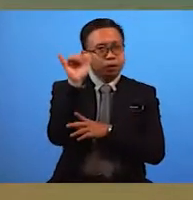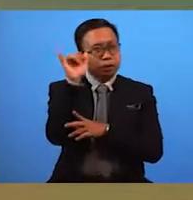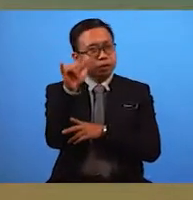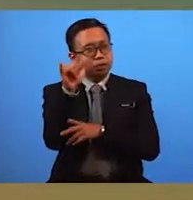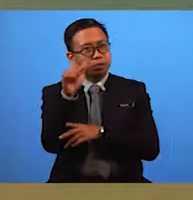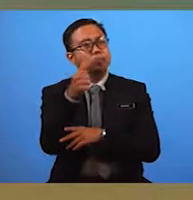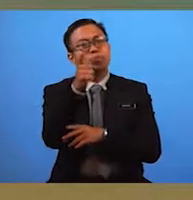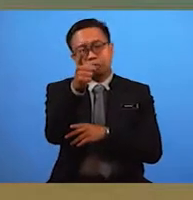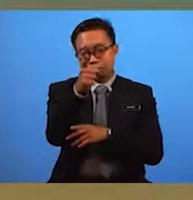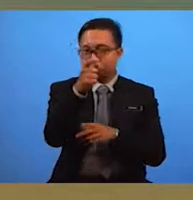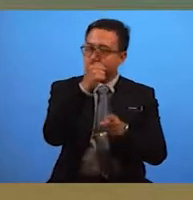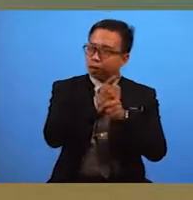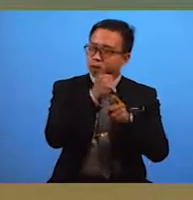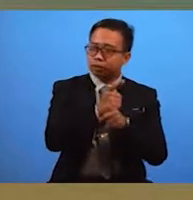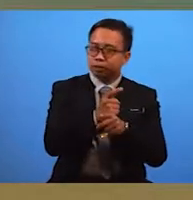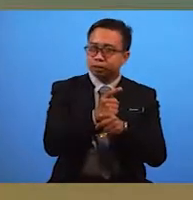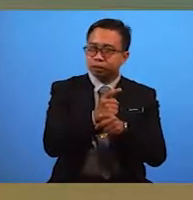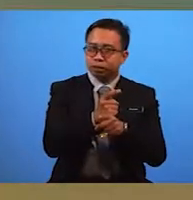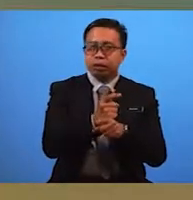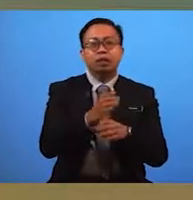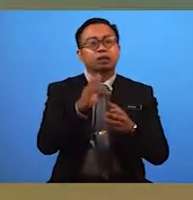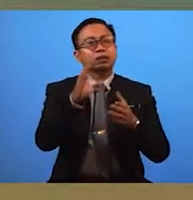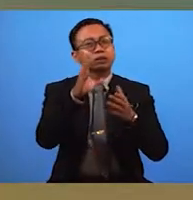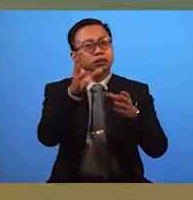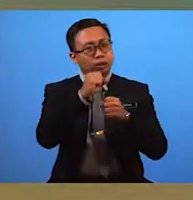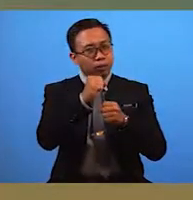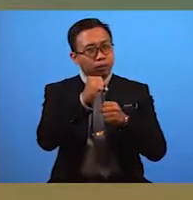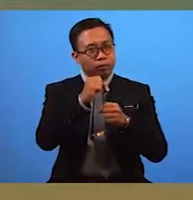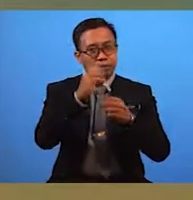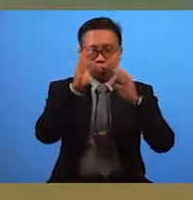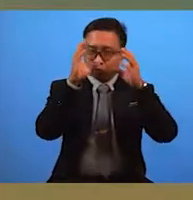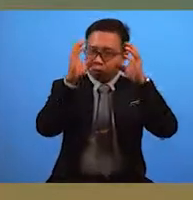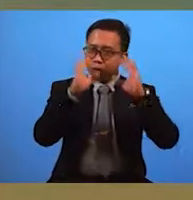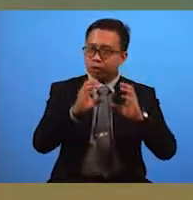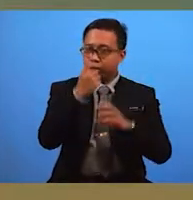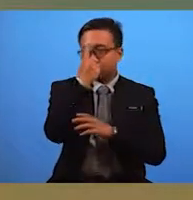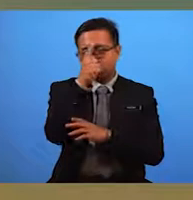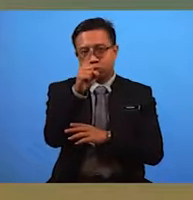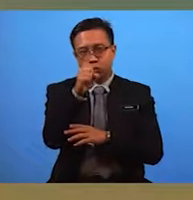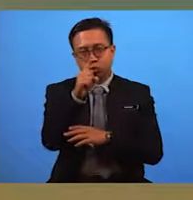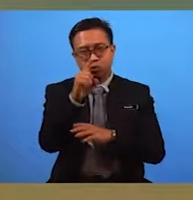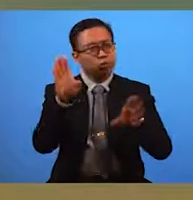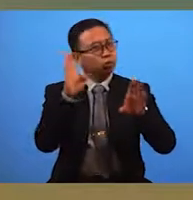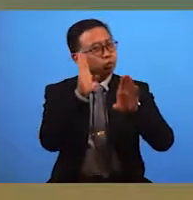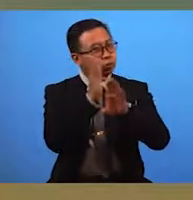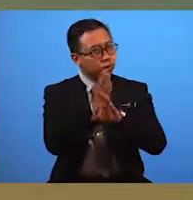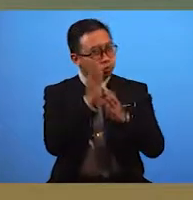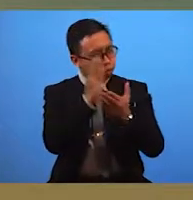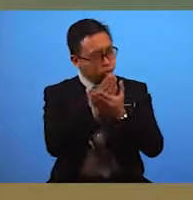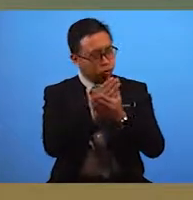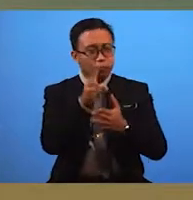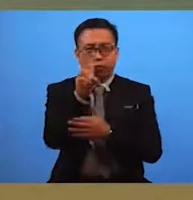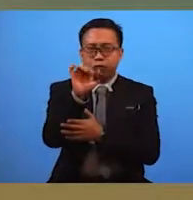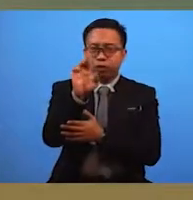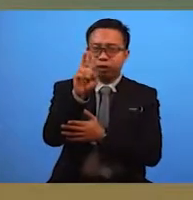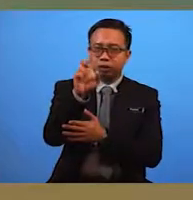absolutely right. There are some ways to prevent the spread of the virus. We will use them later when we